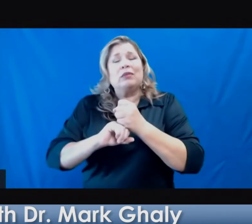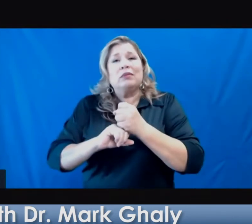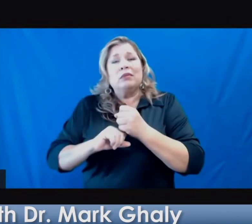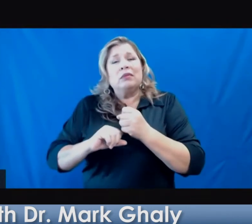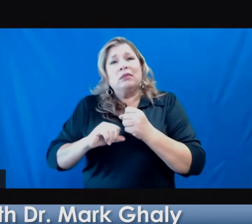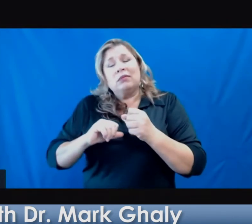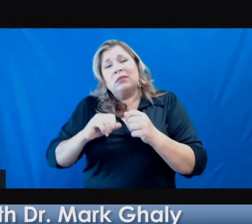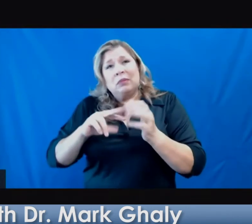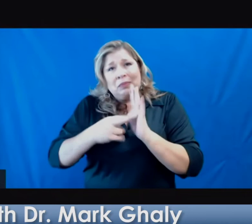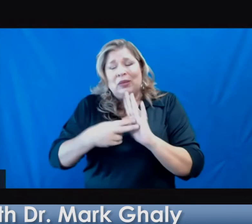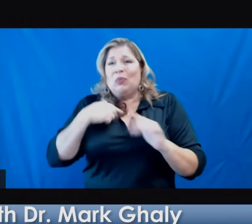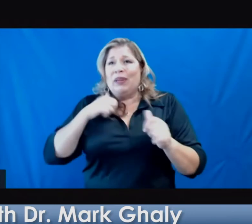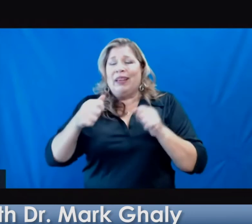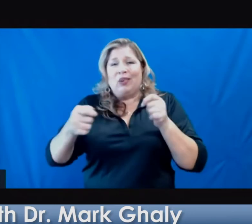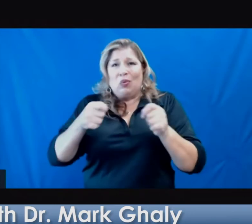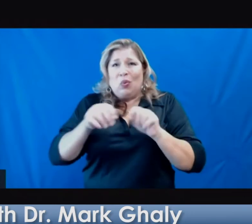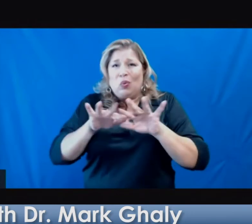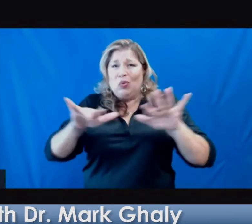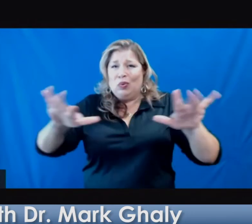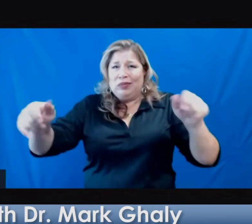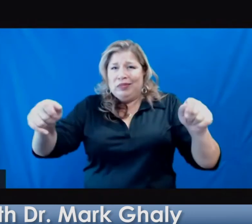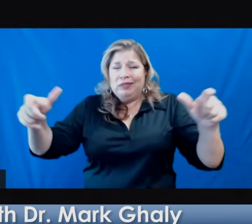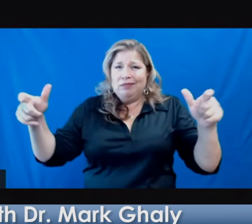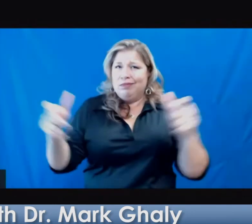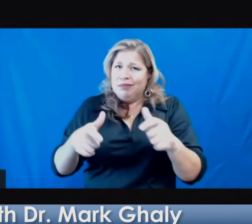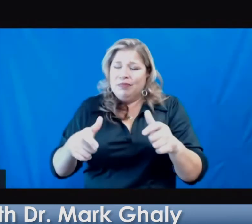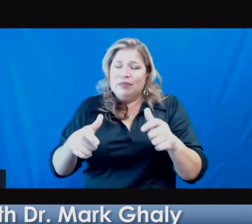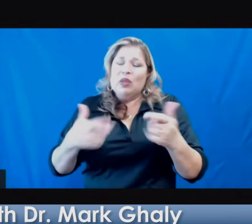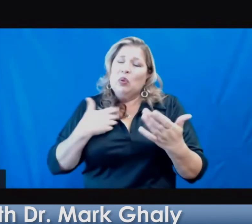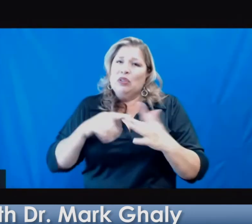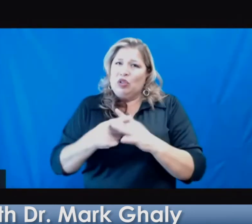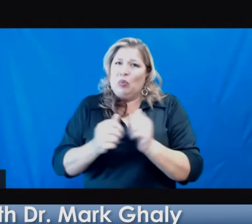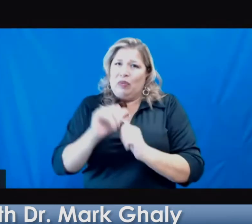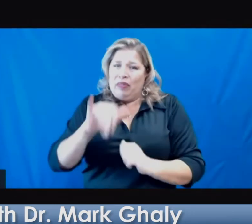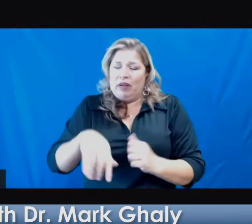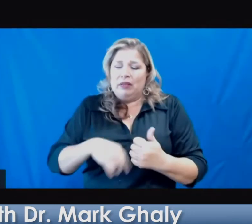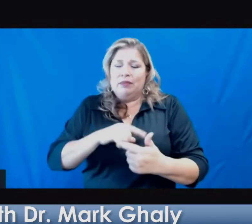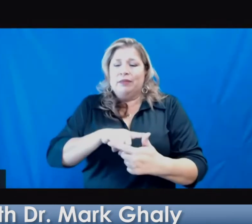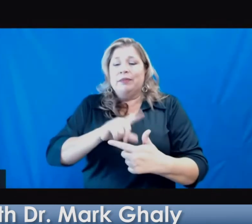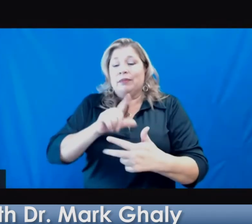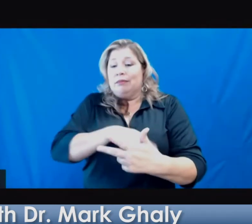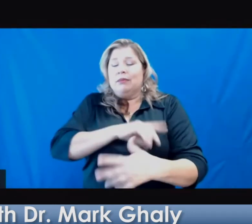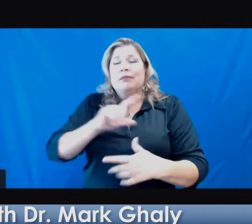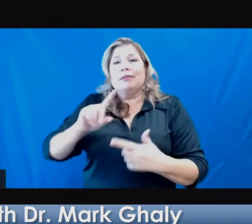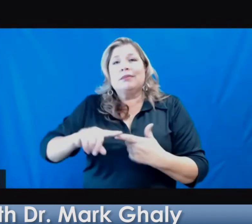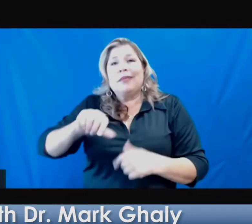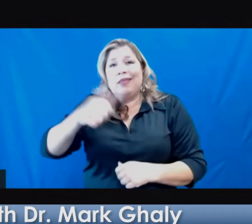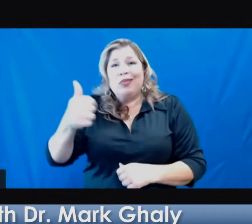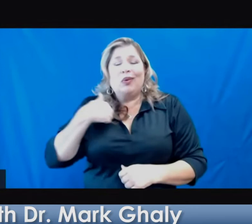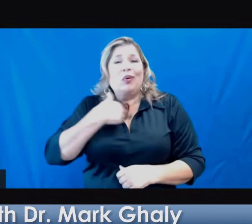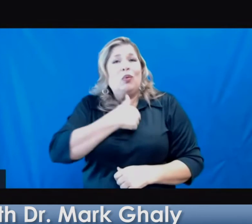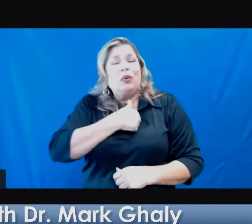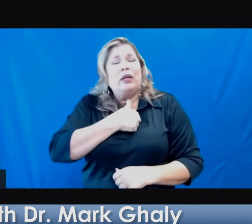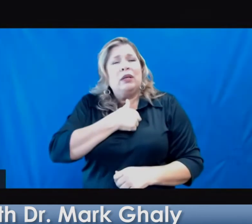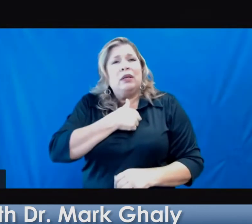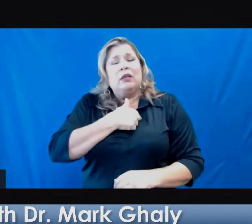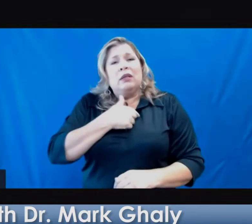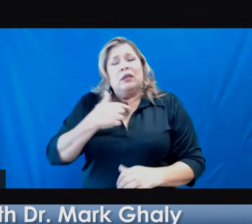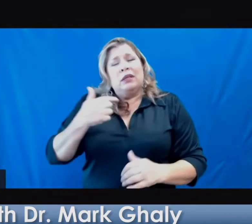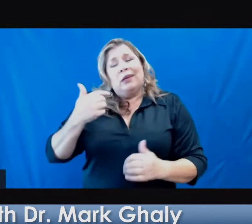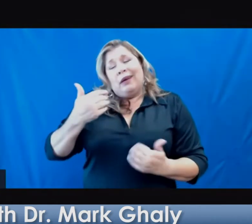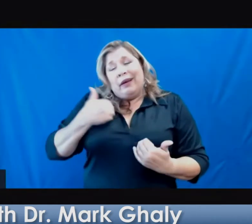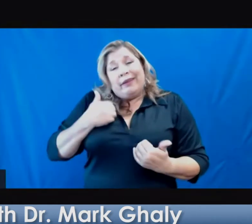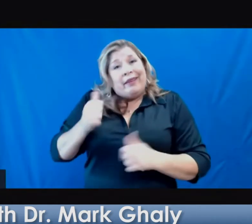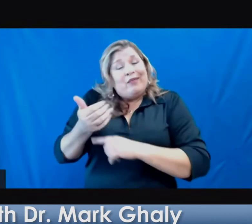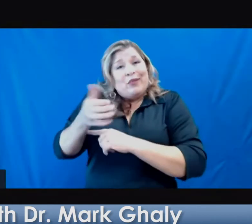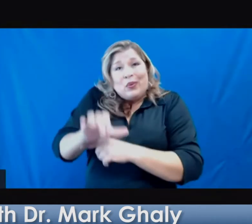under control. So that's where we start. But we also have enforcement tool that for local jurisdictions and even